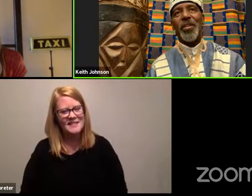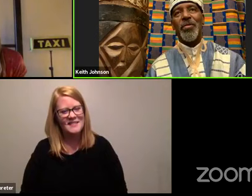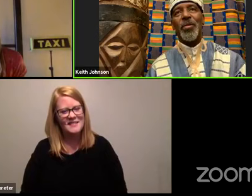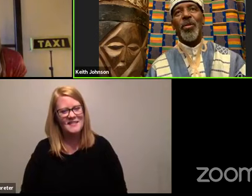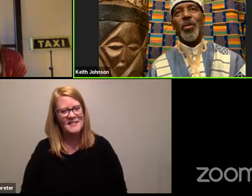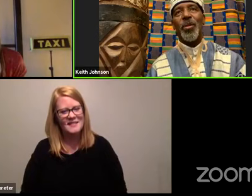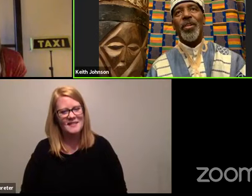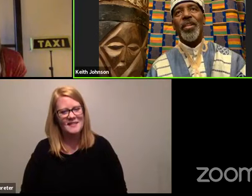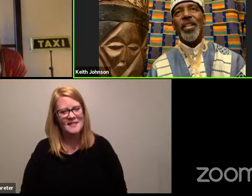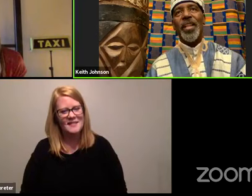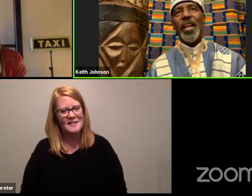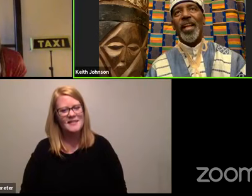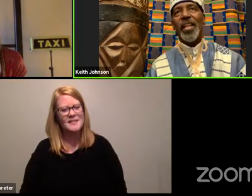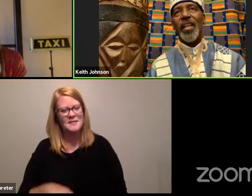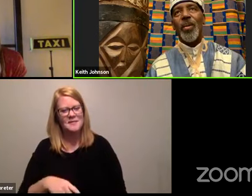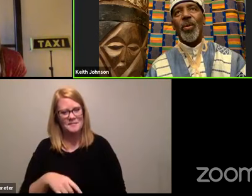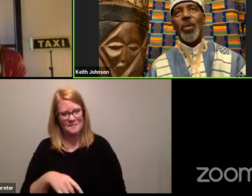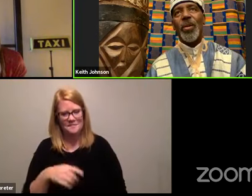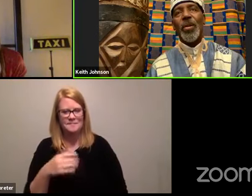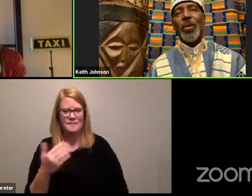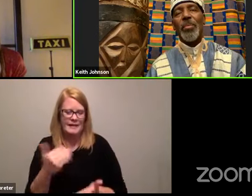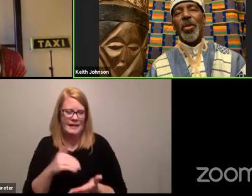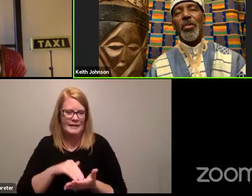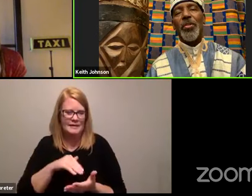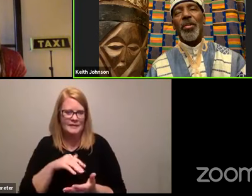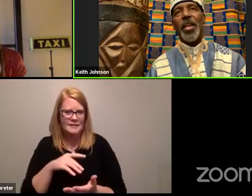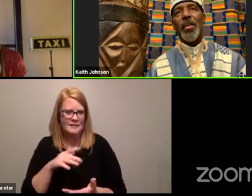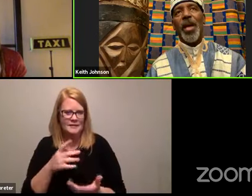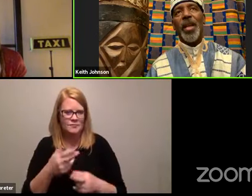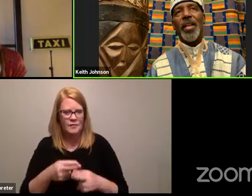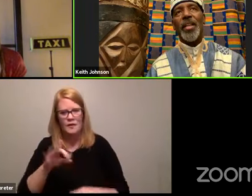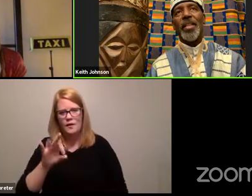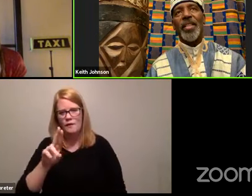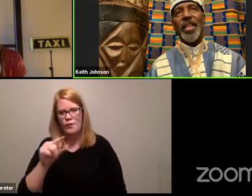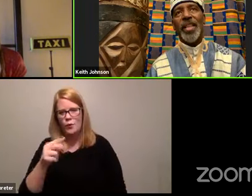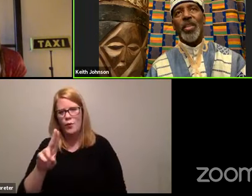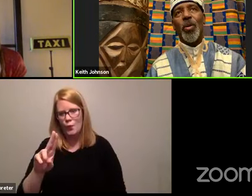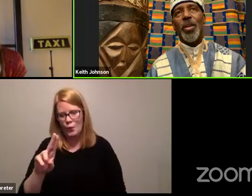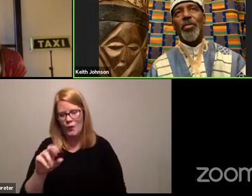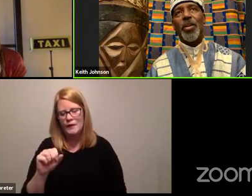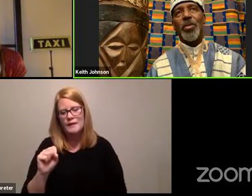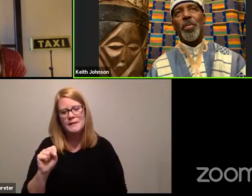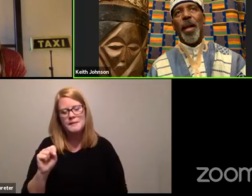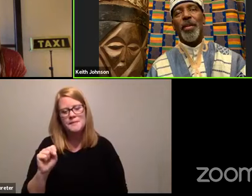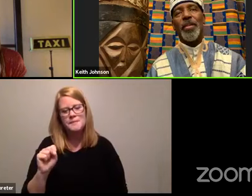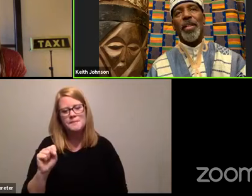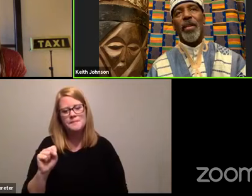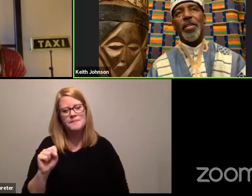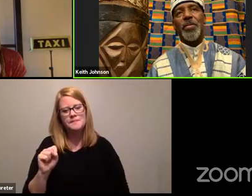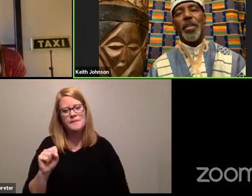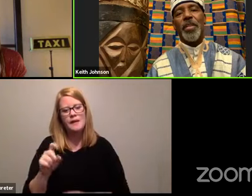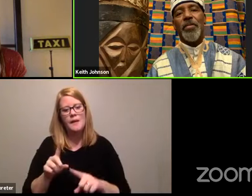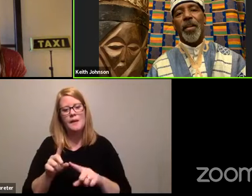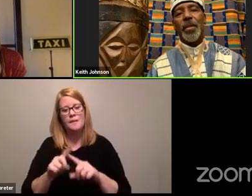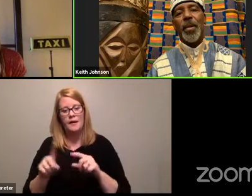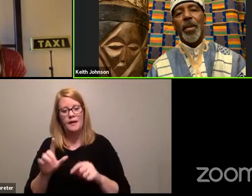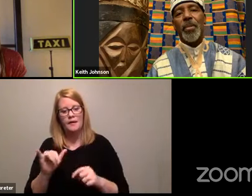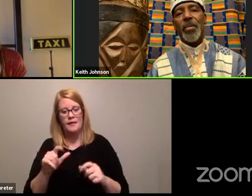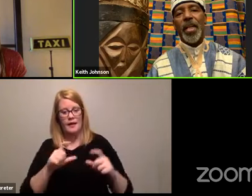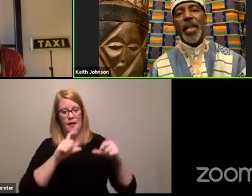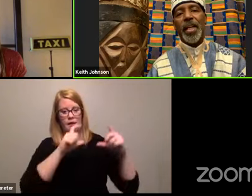wear for the fugu. And the beautiful thing about it is each one of those patterns have a